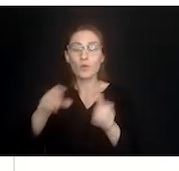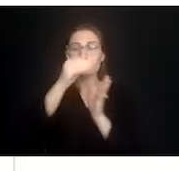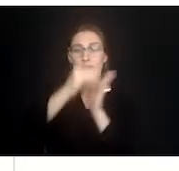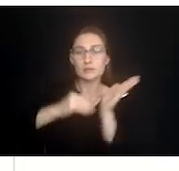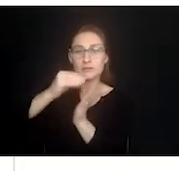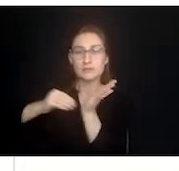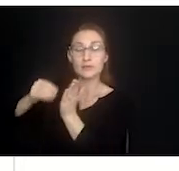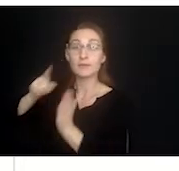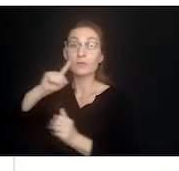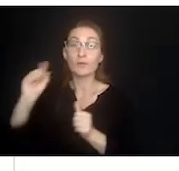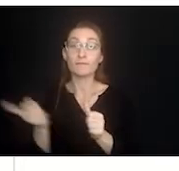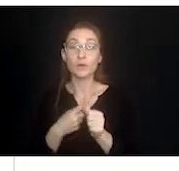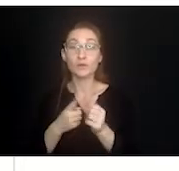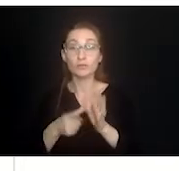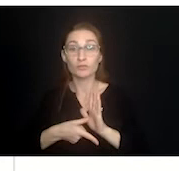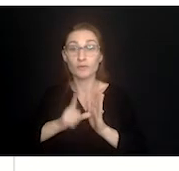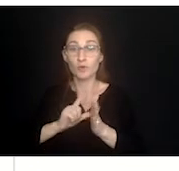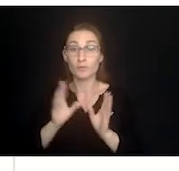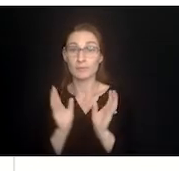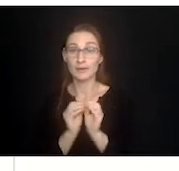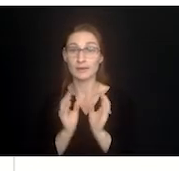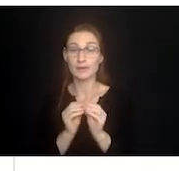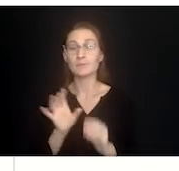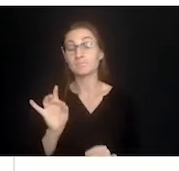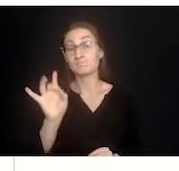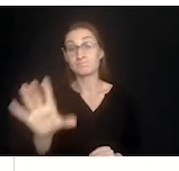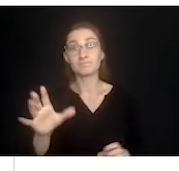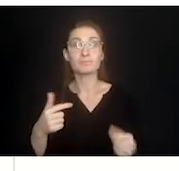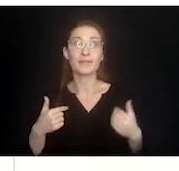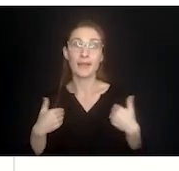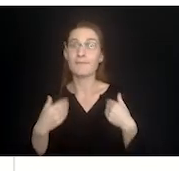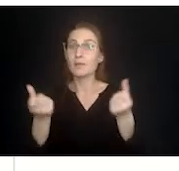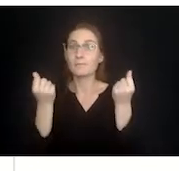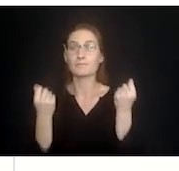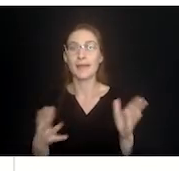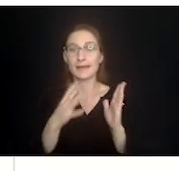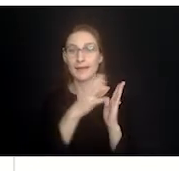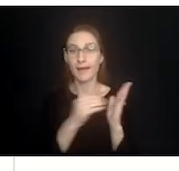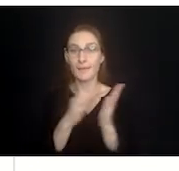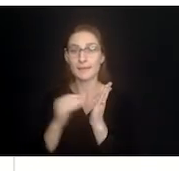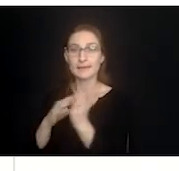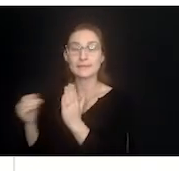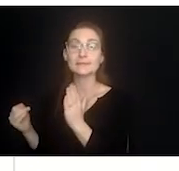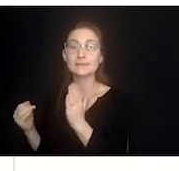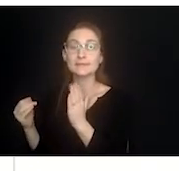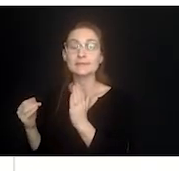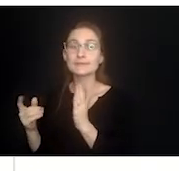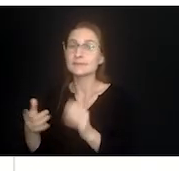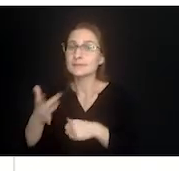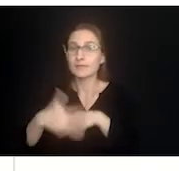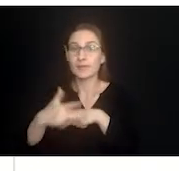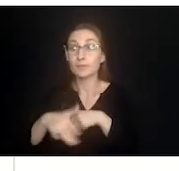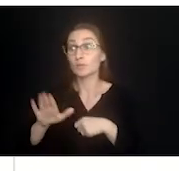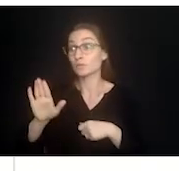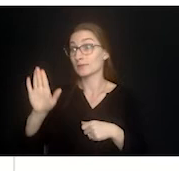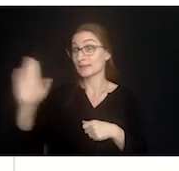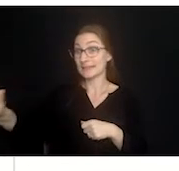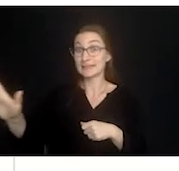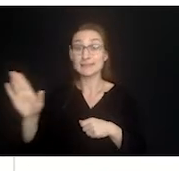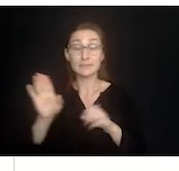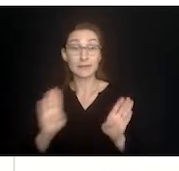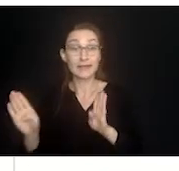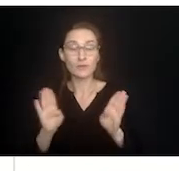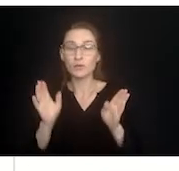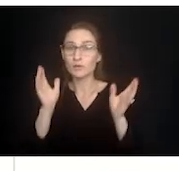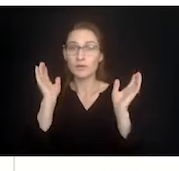for recording data just for their first review meeting. As a tip, I had multiple copies of the ABC form we used throughout the home because